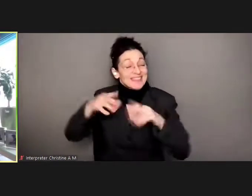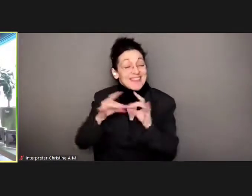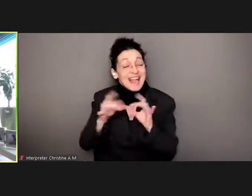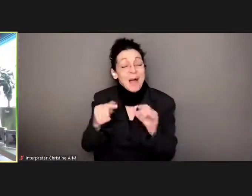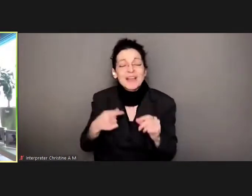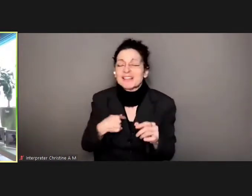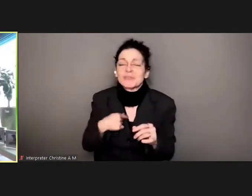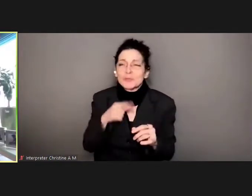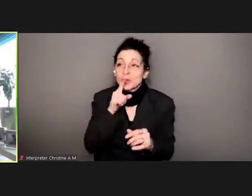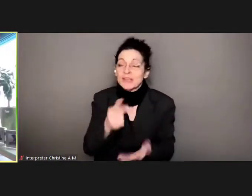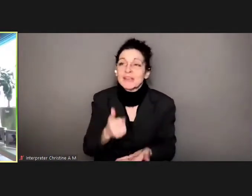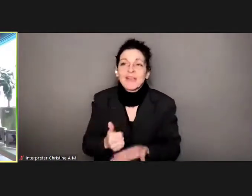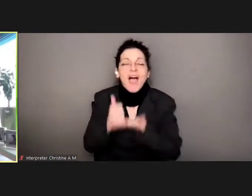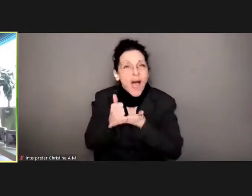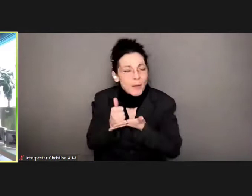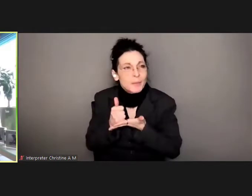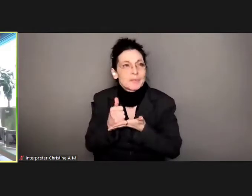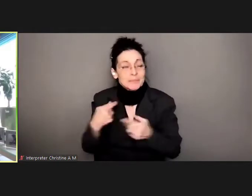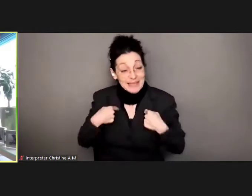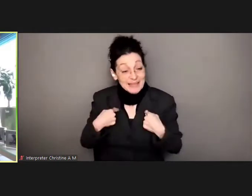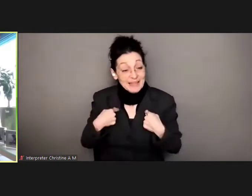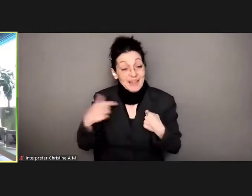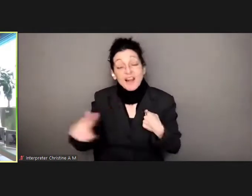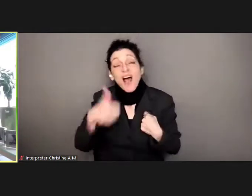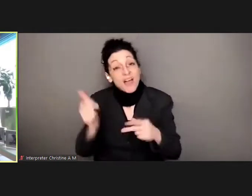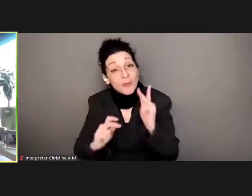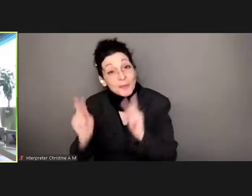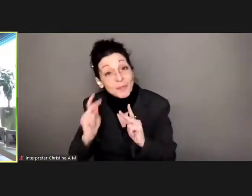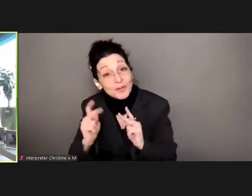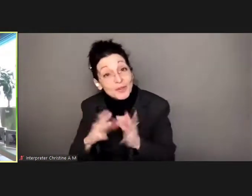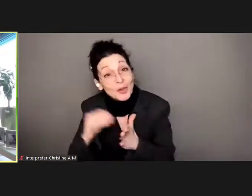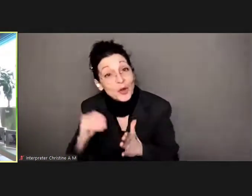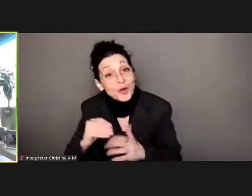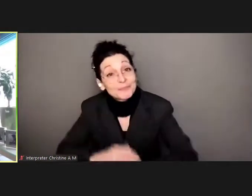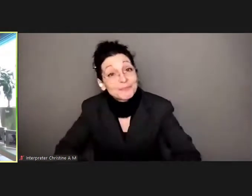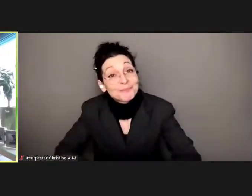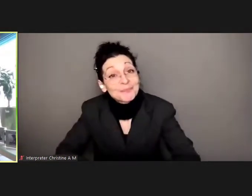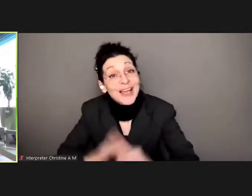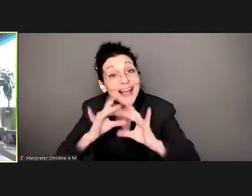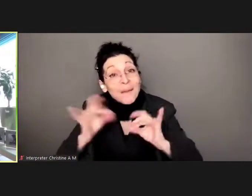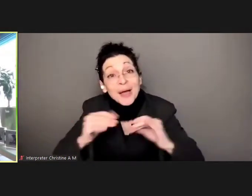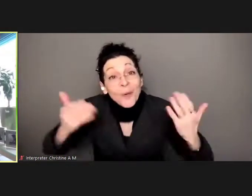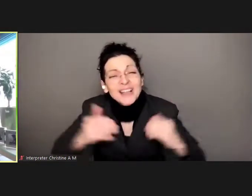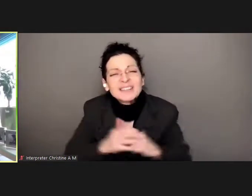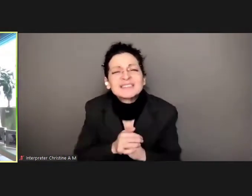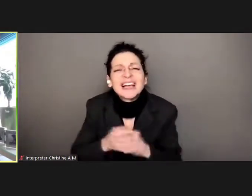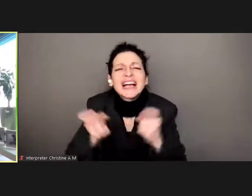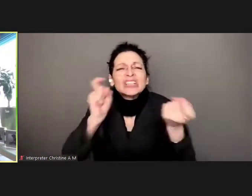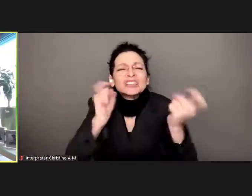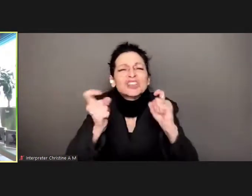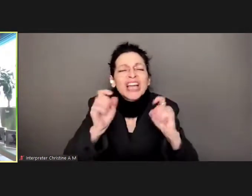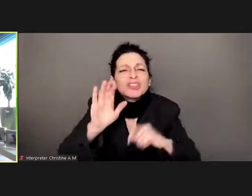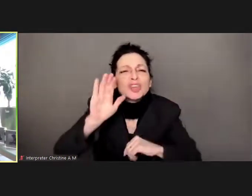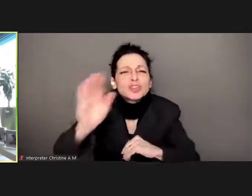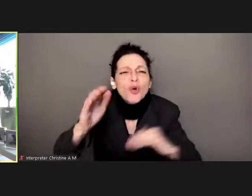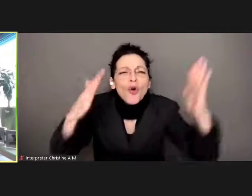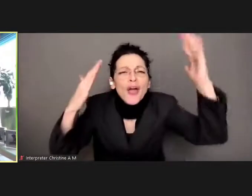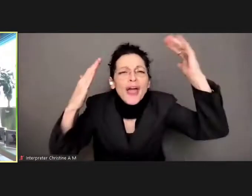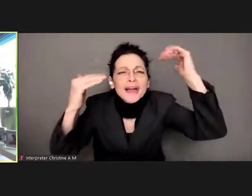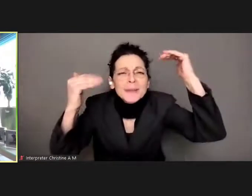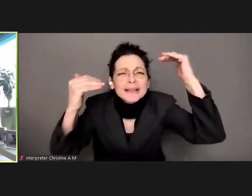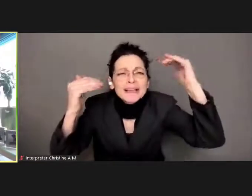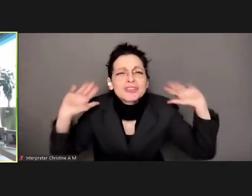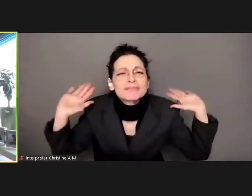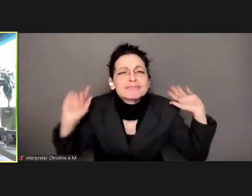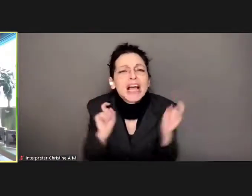that I'm working with to learn. Adjust expectations. Just adjust